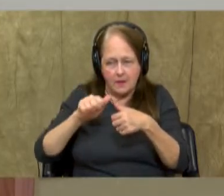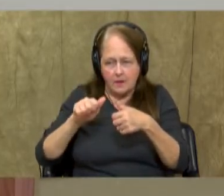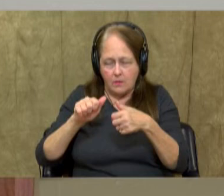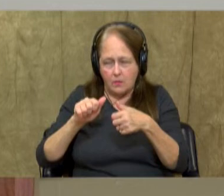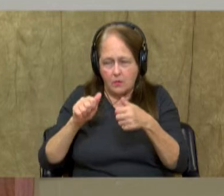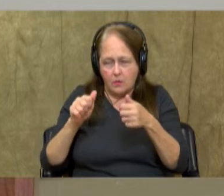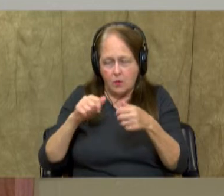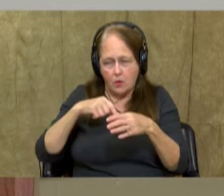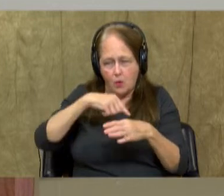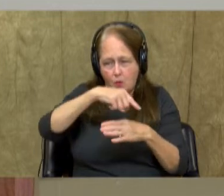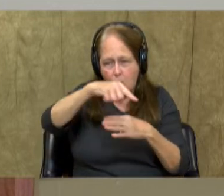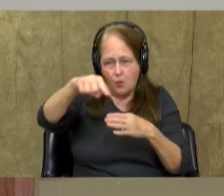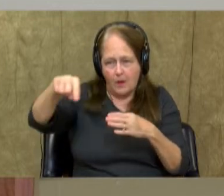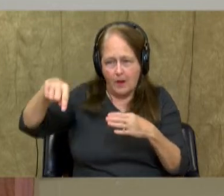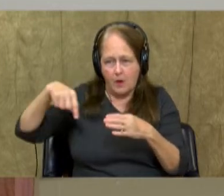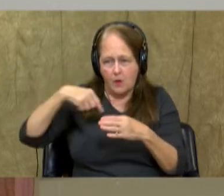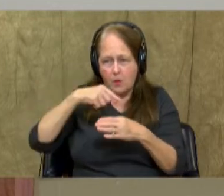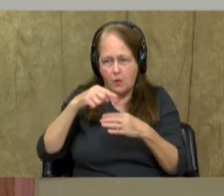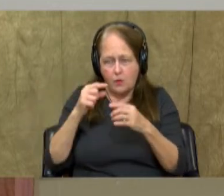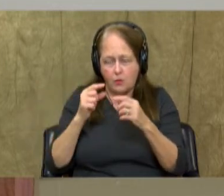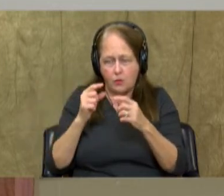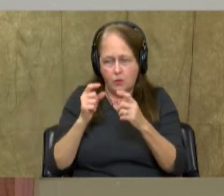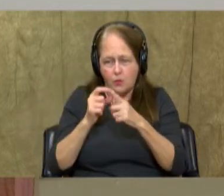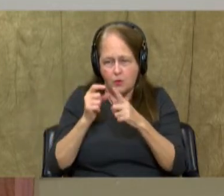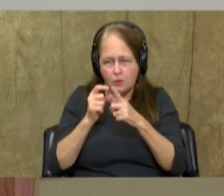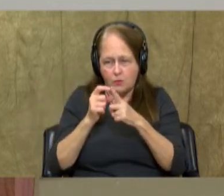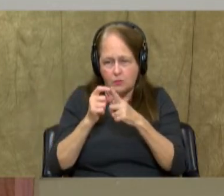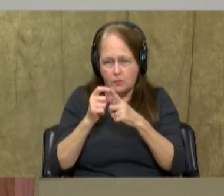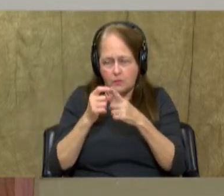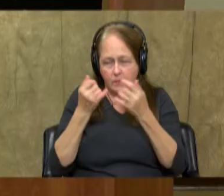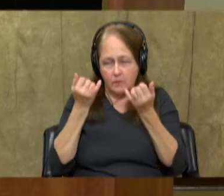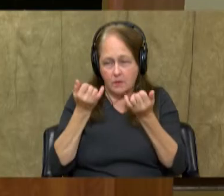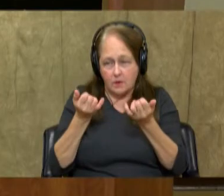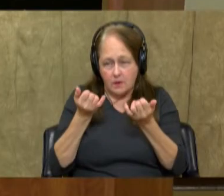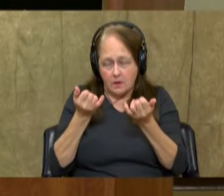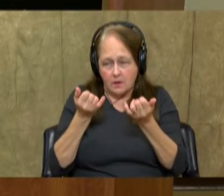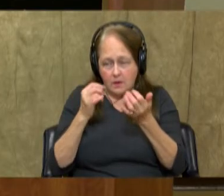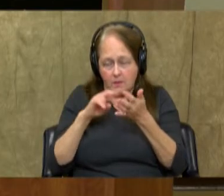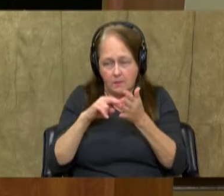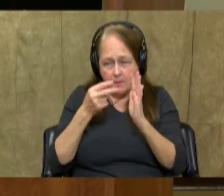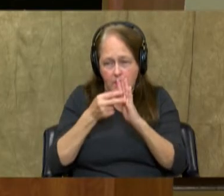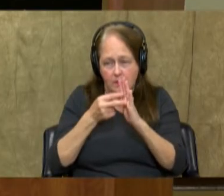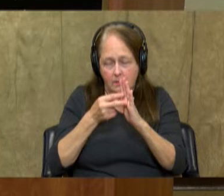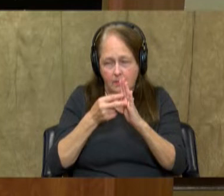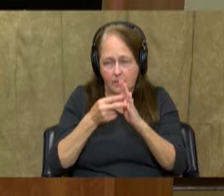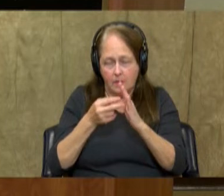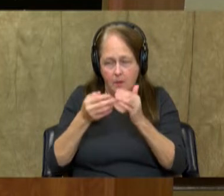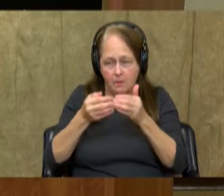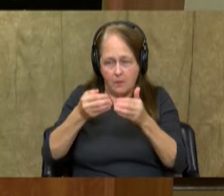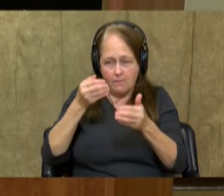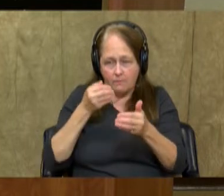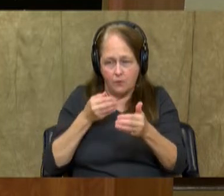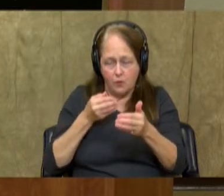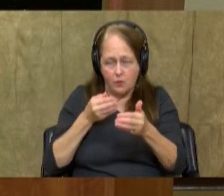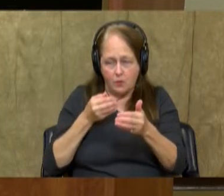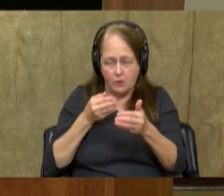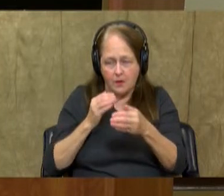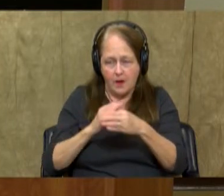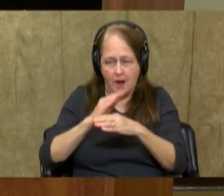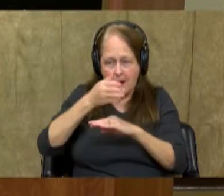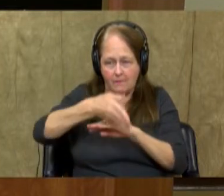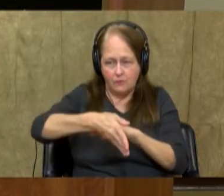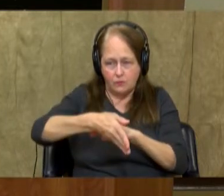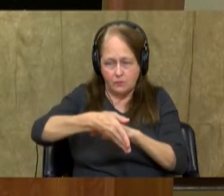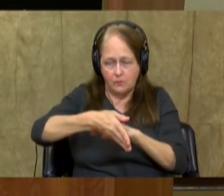is around that word. Yes. Now, that means anything that came before it, after